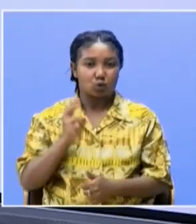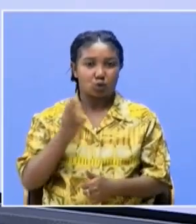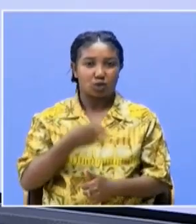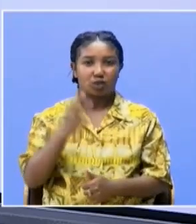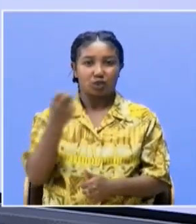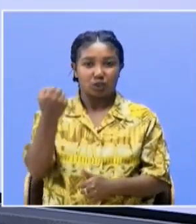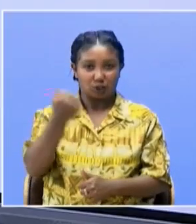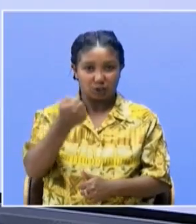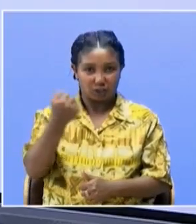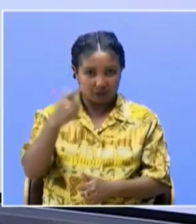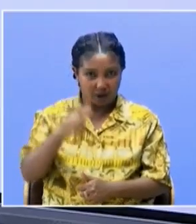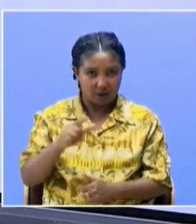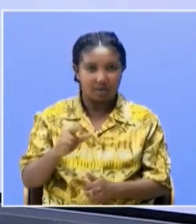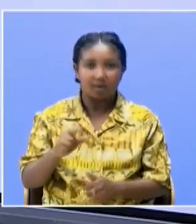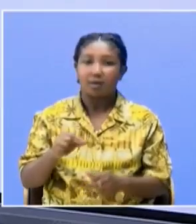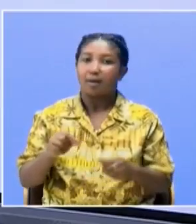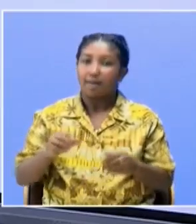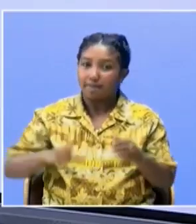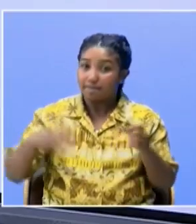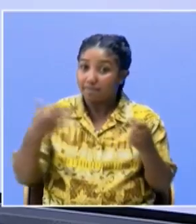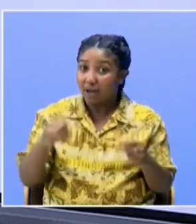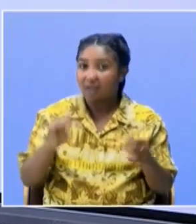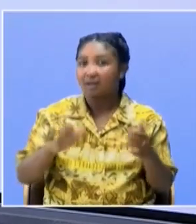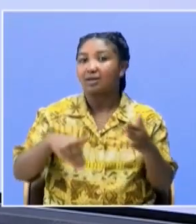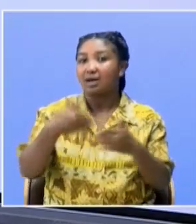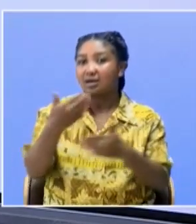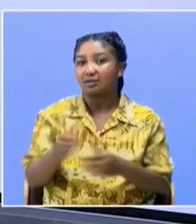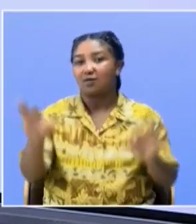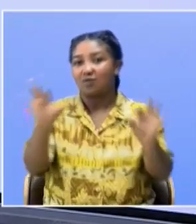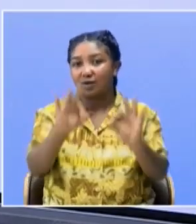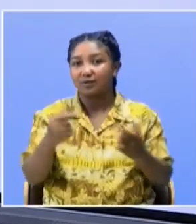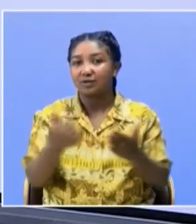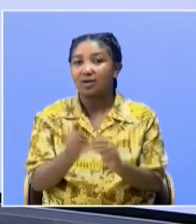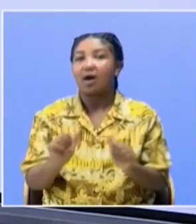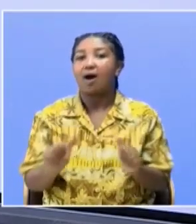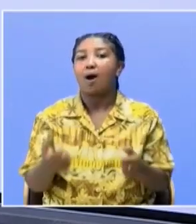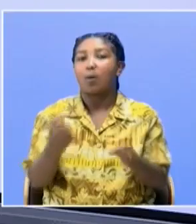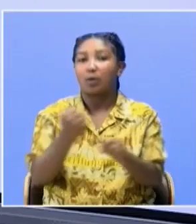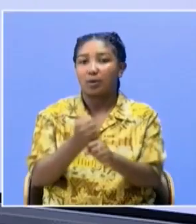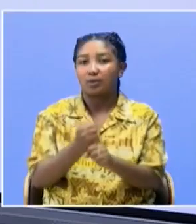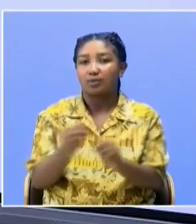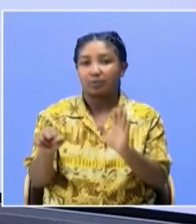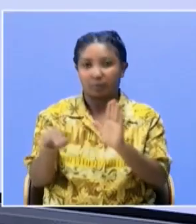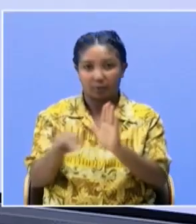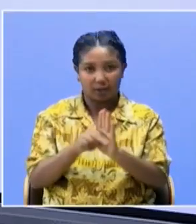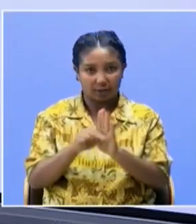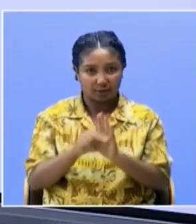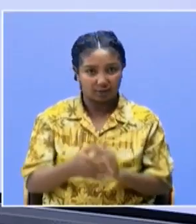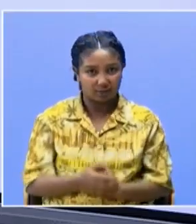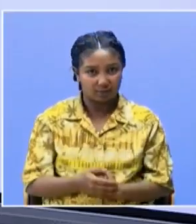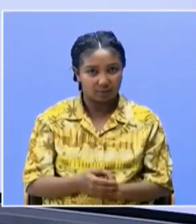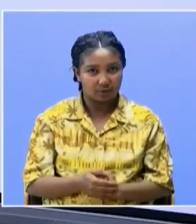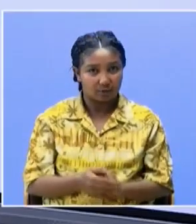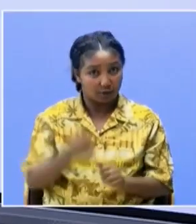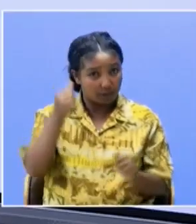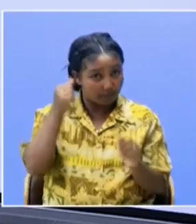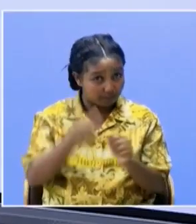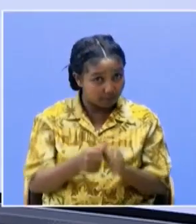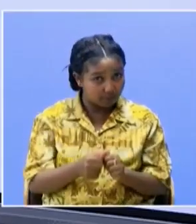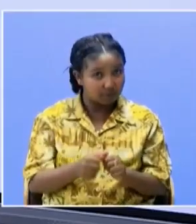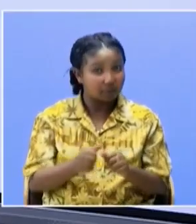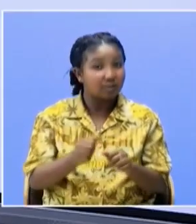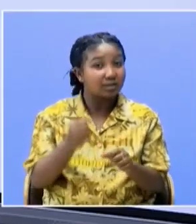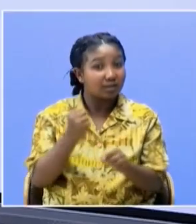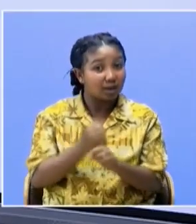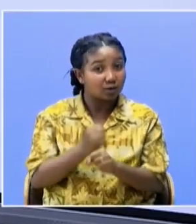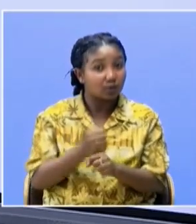or shan't play next Friday. This is how we make negative. Remember, the task